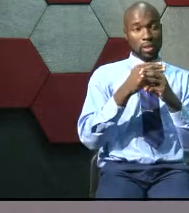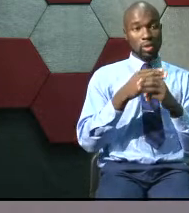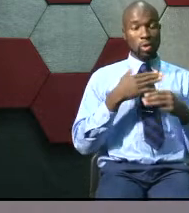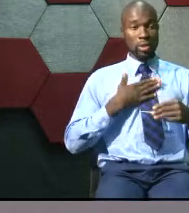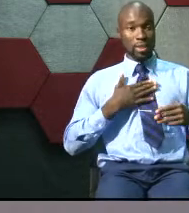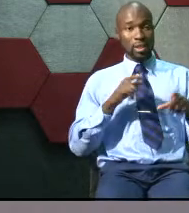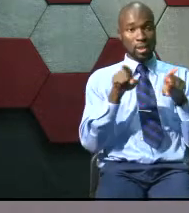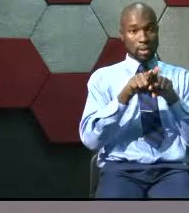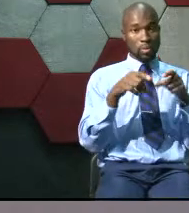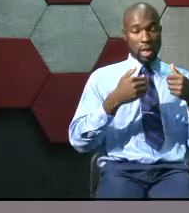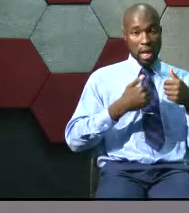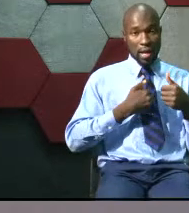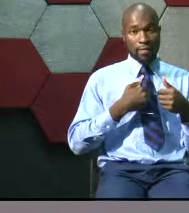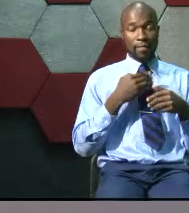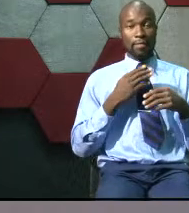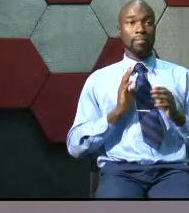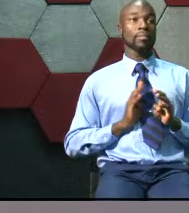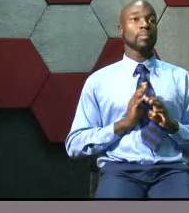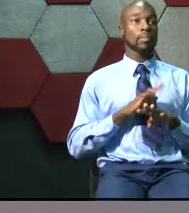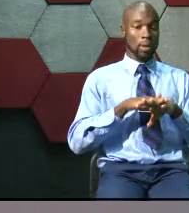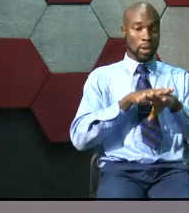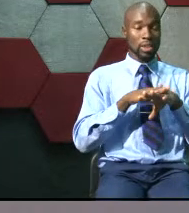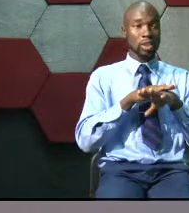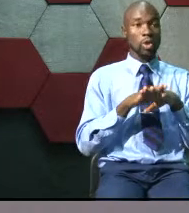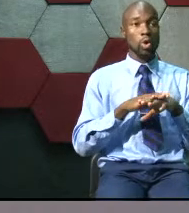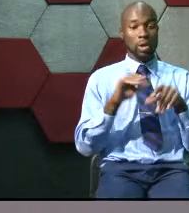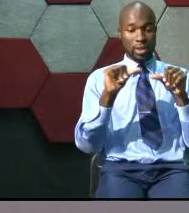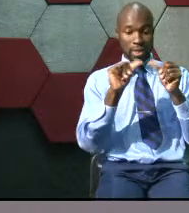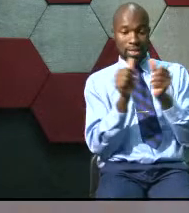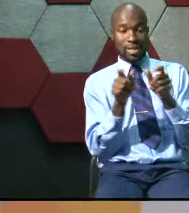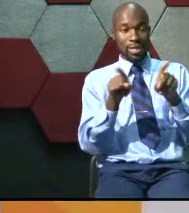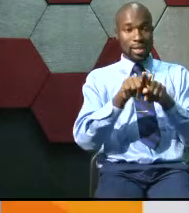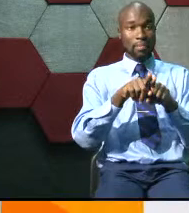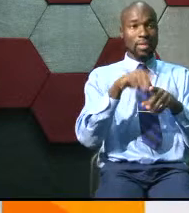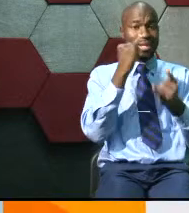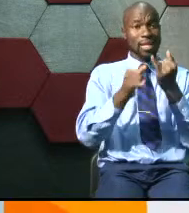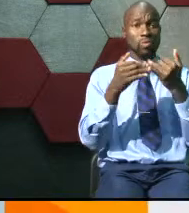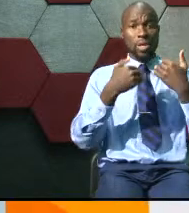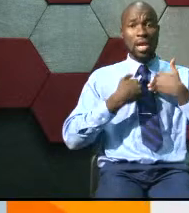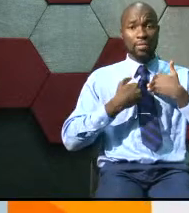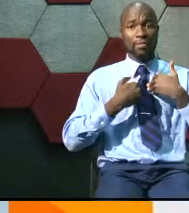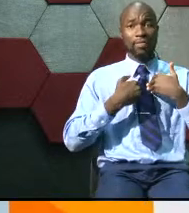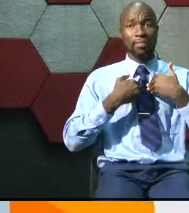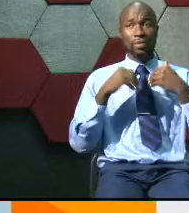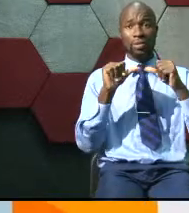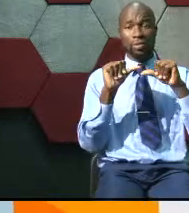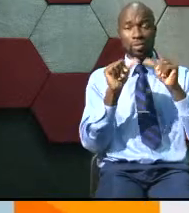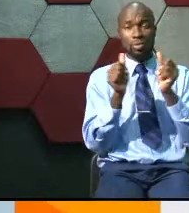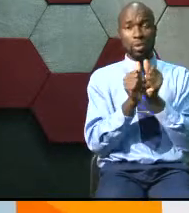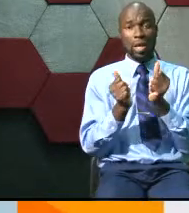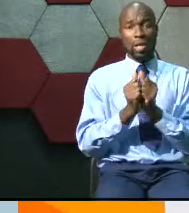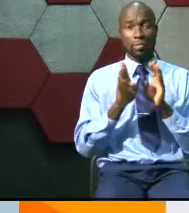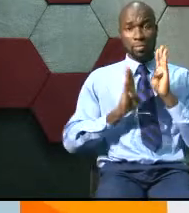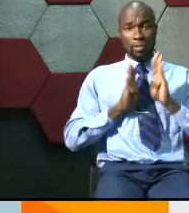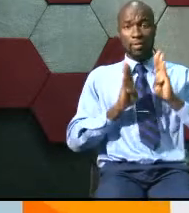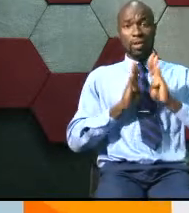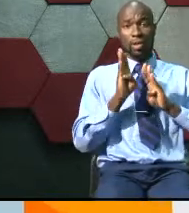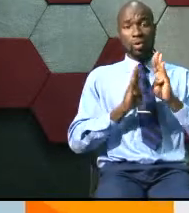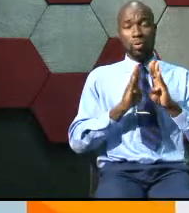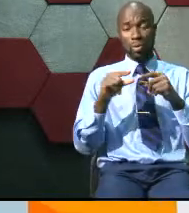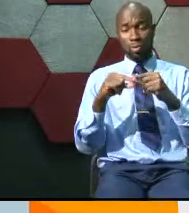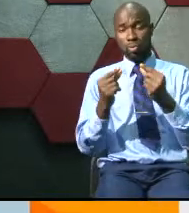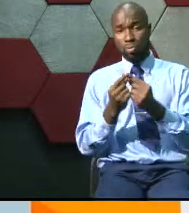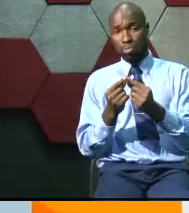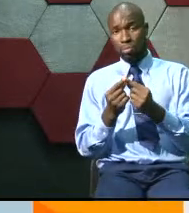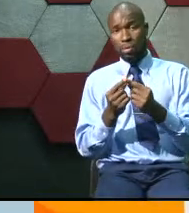and ecological sciences. And then lastly, we have the social and behavioral sciences category. So at least we have those 4